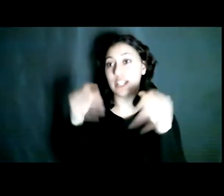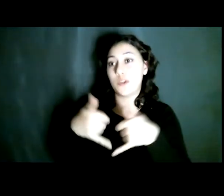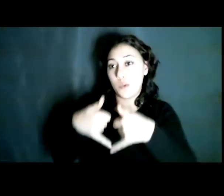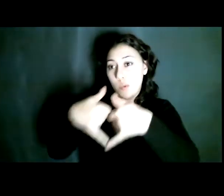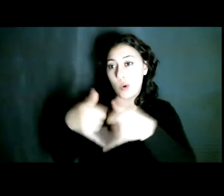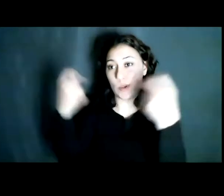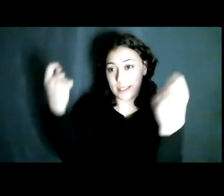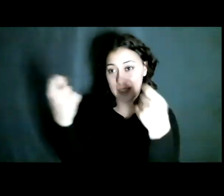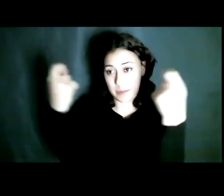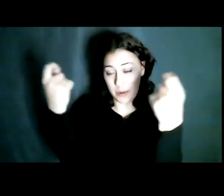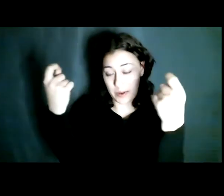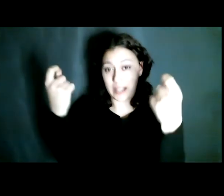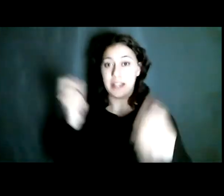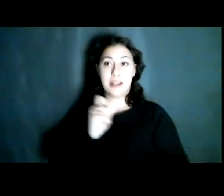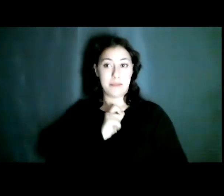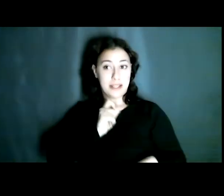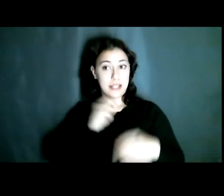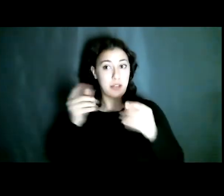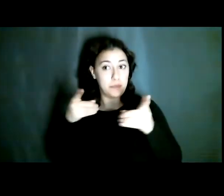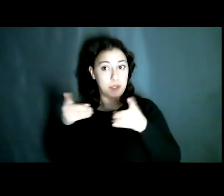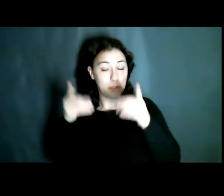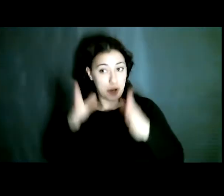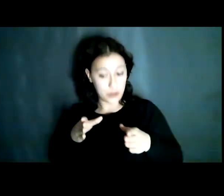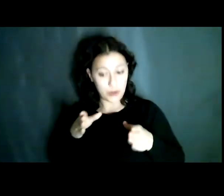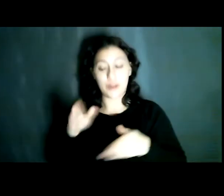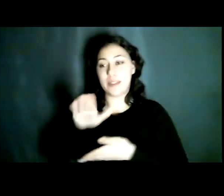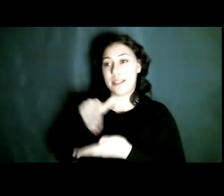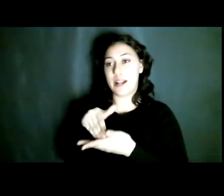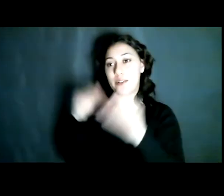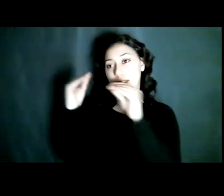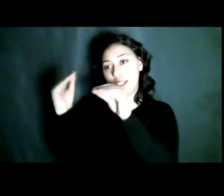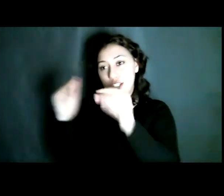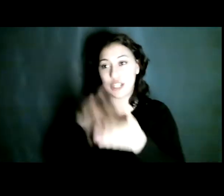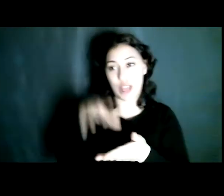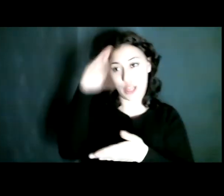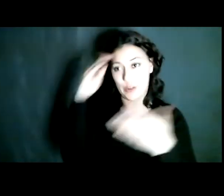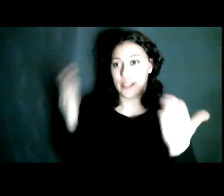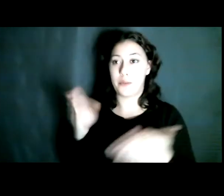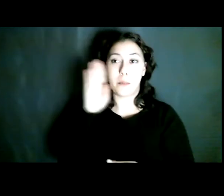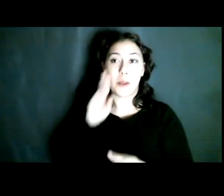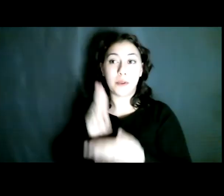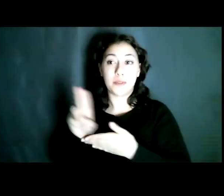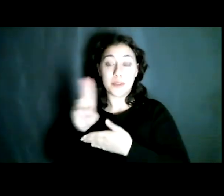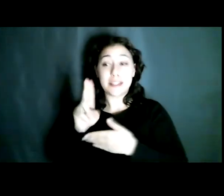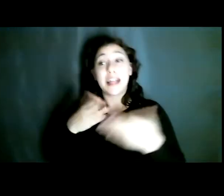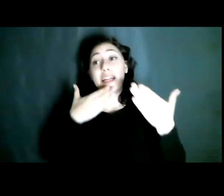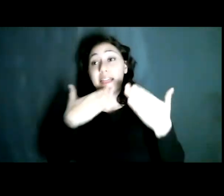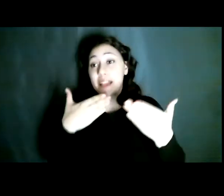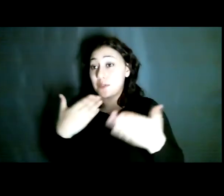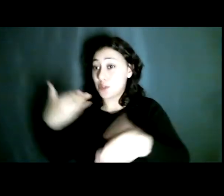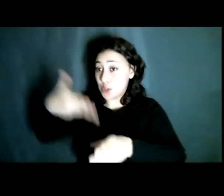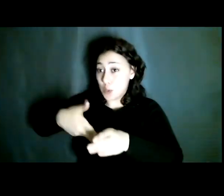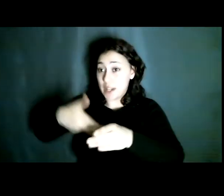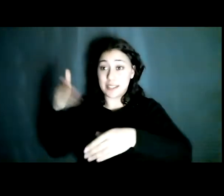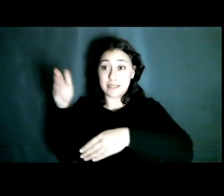of the Sheridan Center for Teaching and Learning. Thank you for being here this afternoon. I want to begin by thanking Deborah